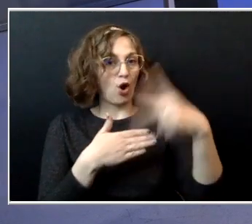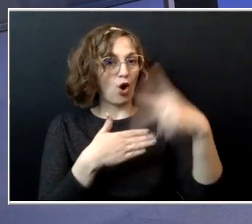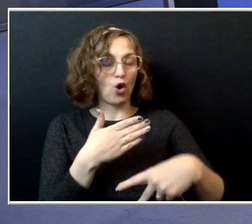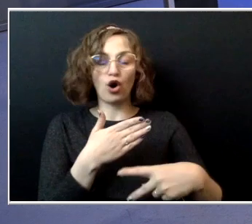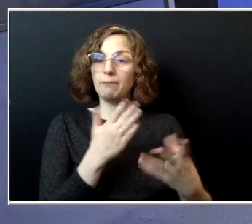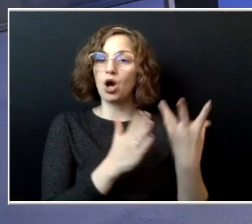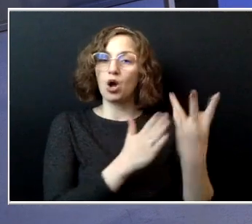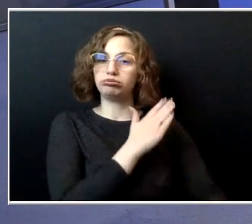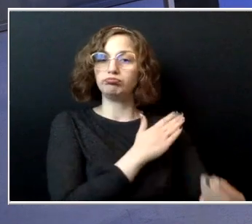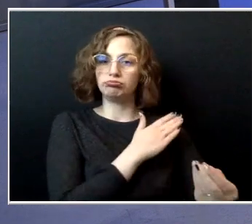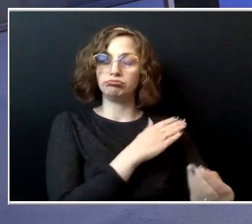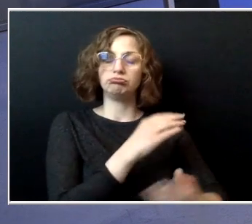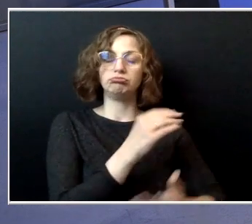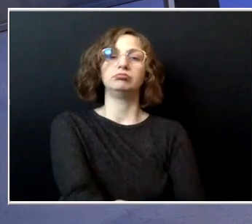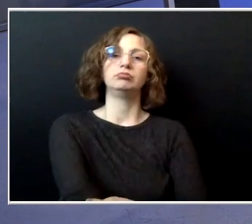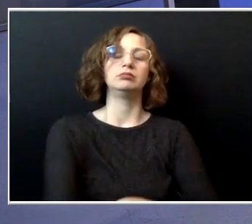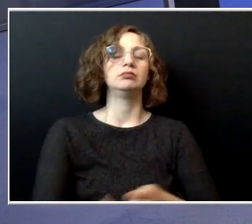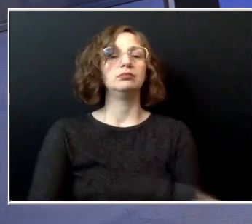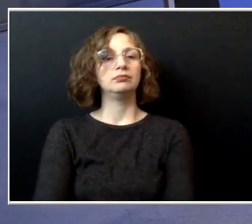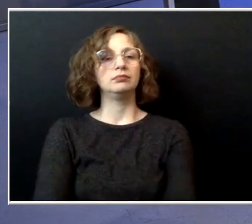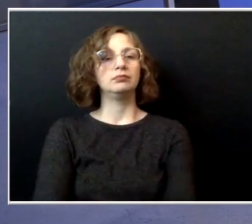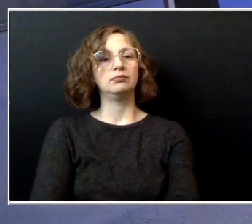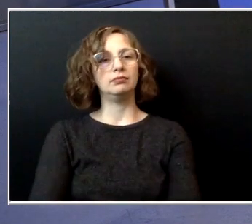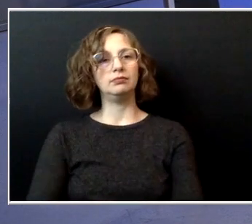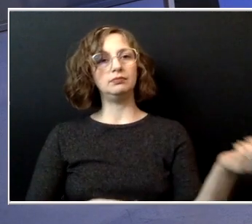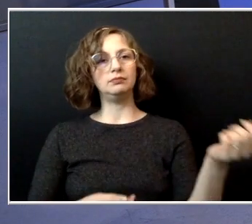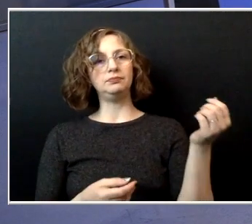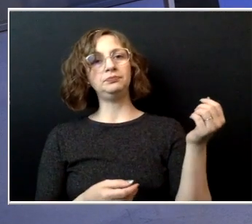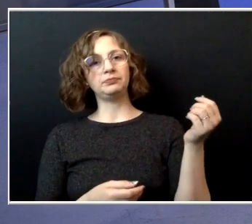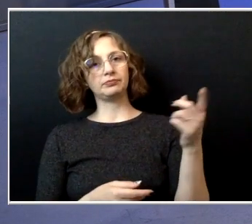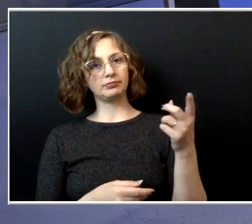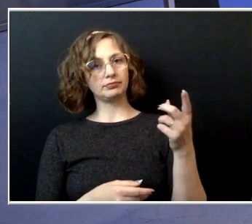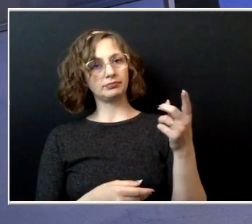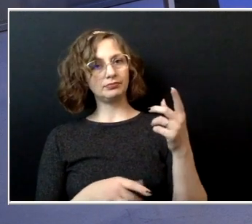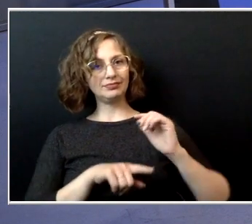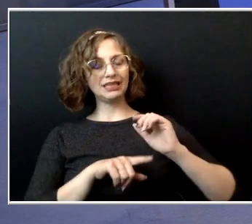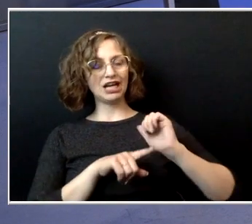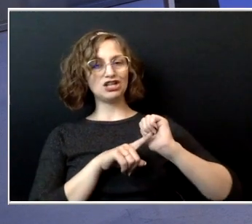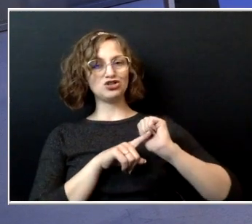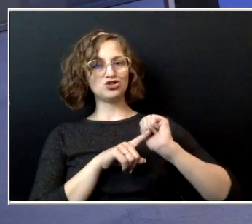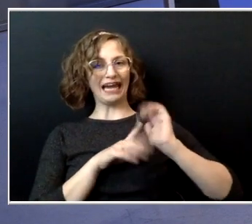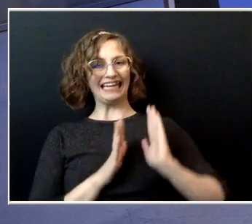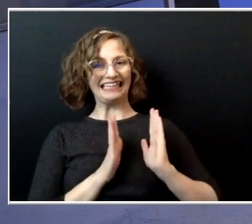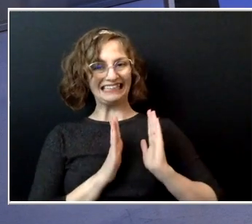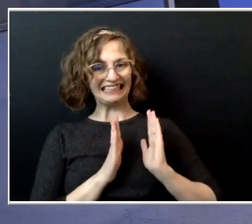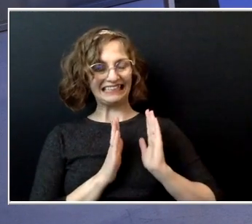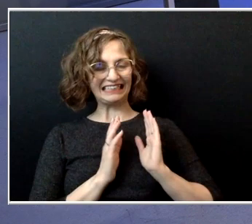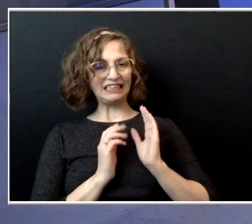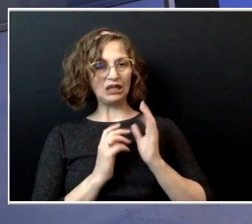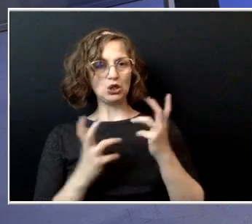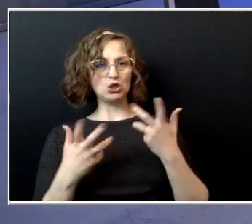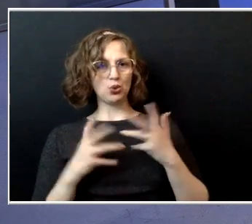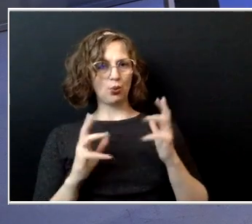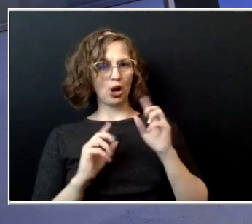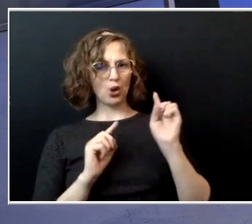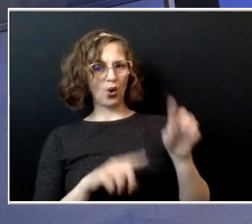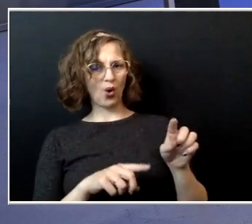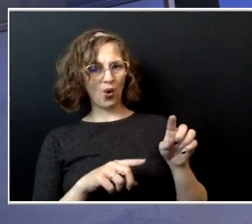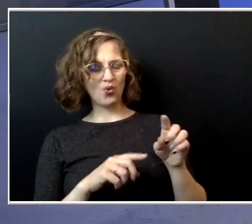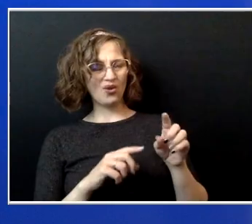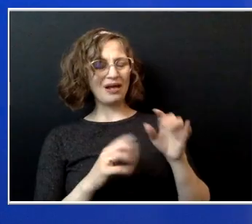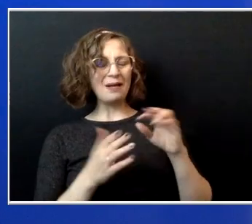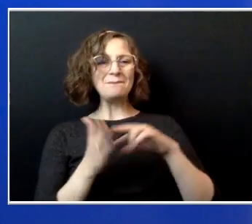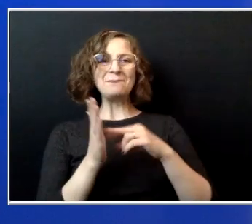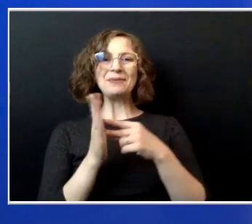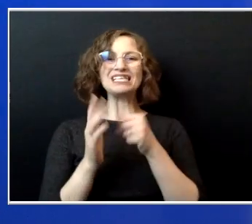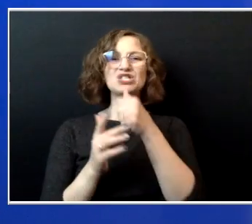that the trainees don't want to go to that kind of environment either. That sets the women up in a pretty delicate situation. Yeah,